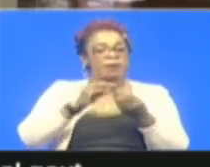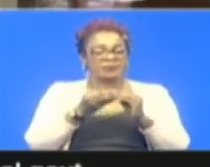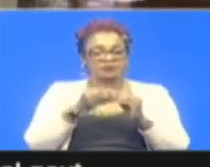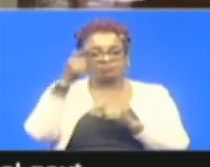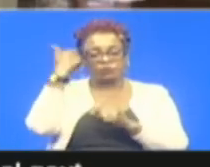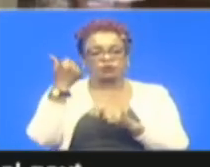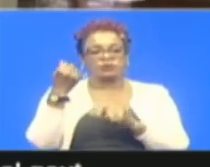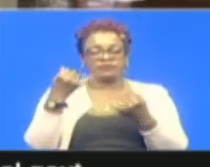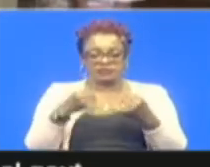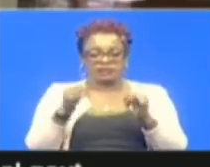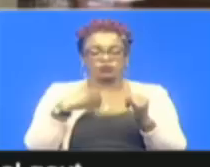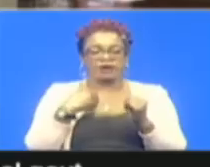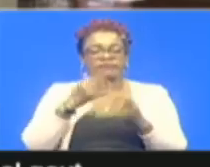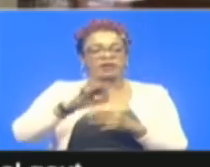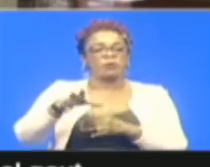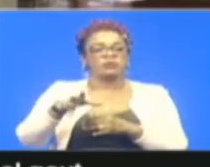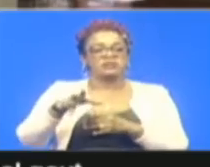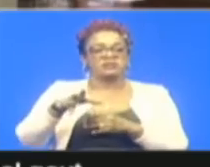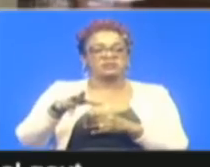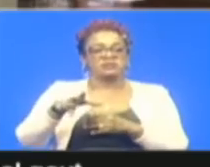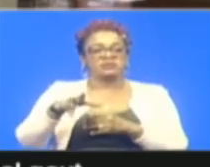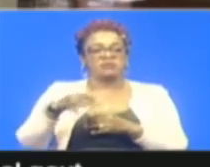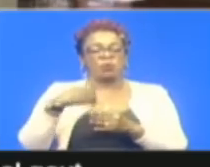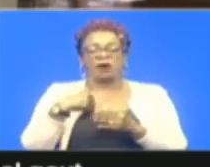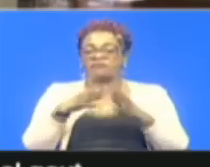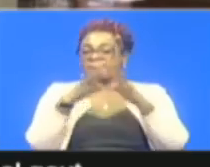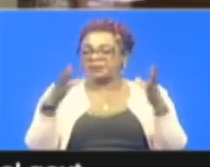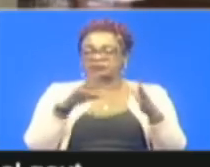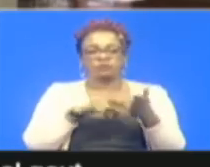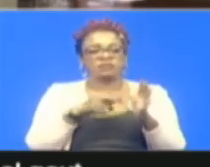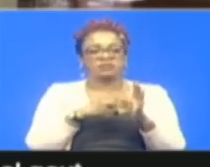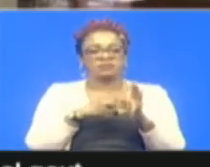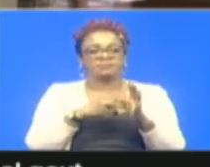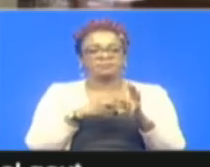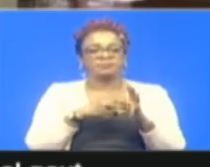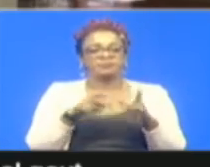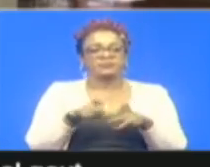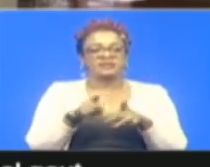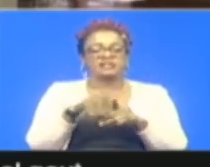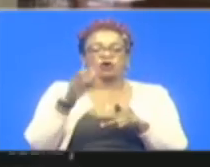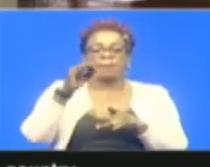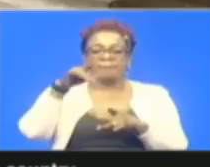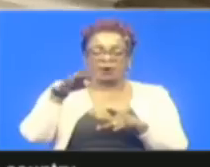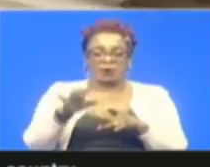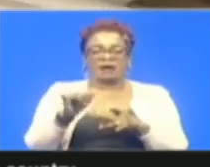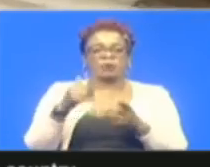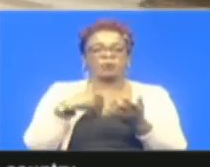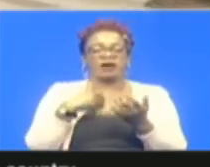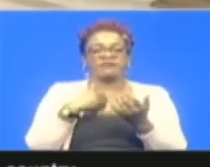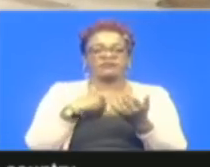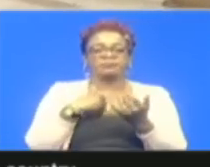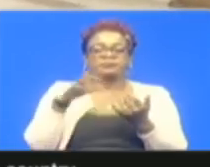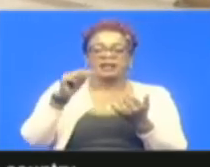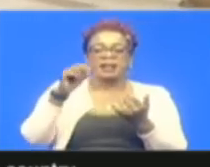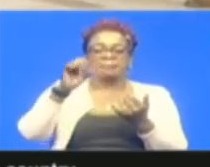up of Lamu as a county. We have the mega projects like the coal-powered projects. We have the issue of the